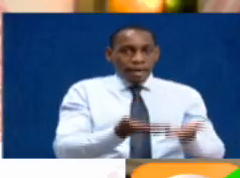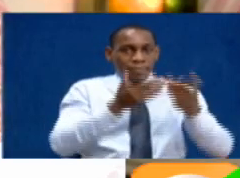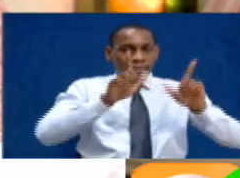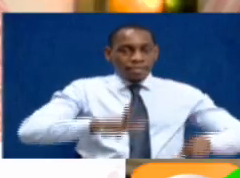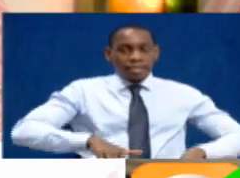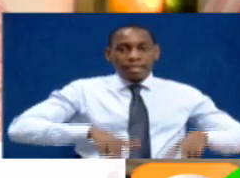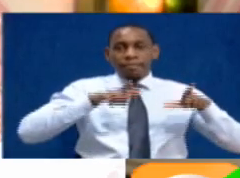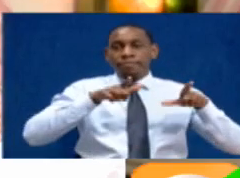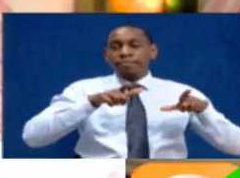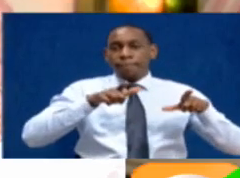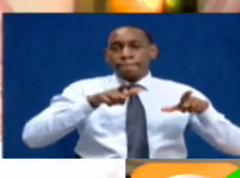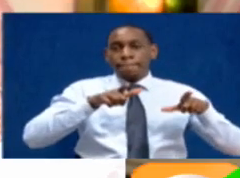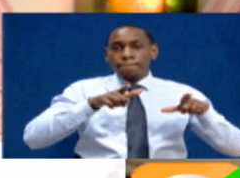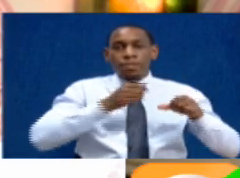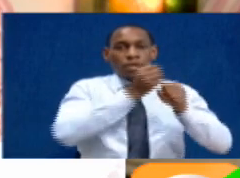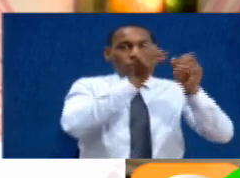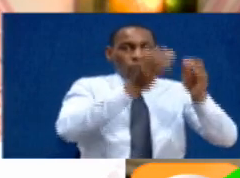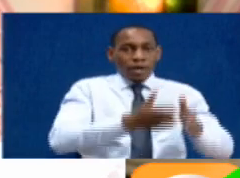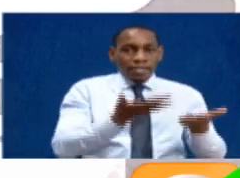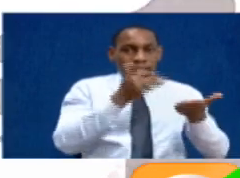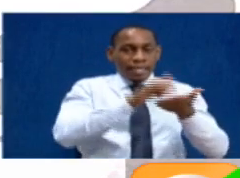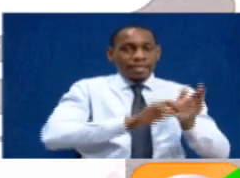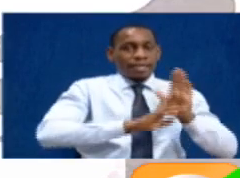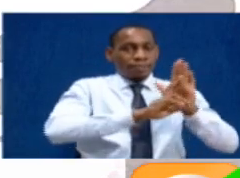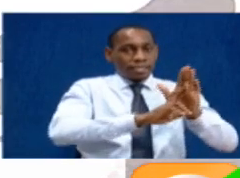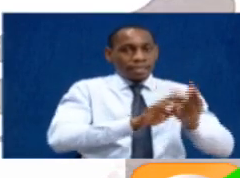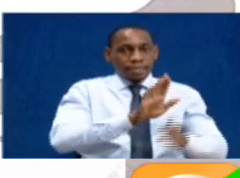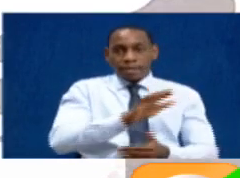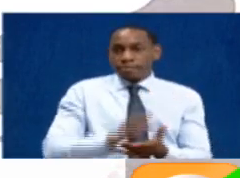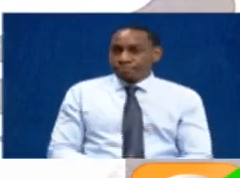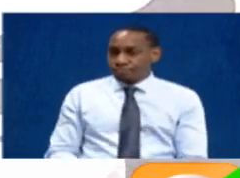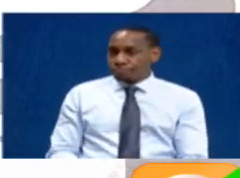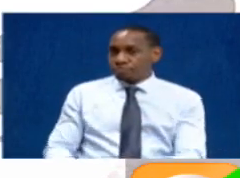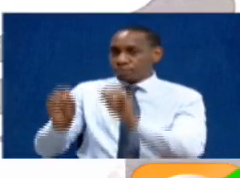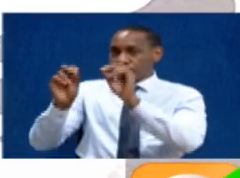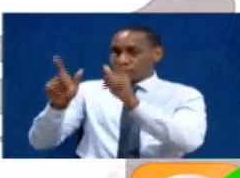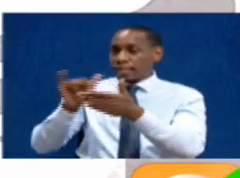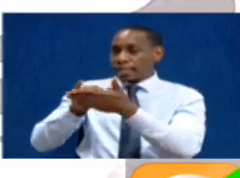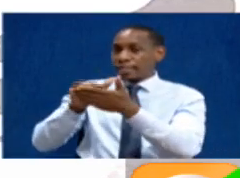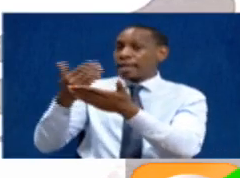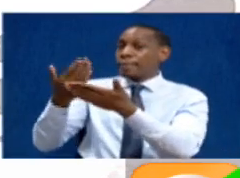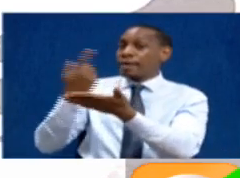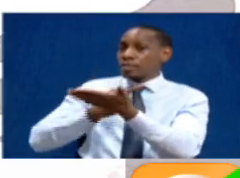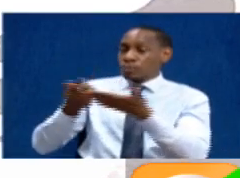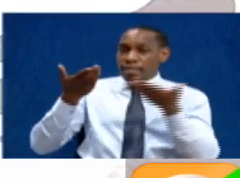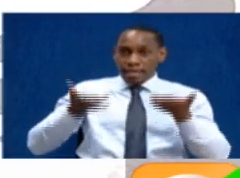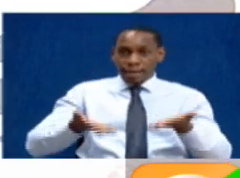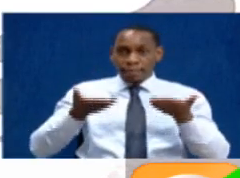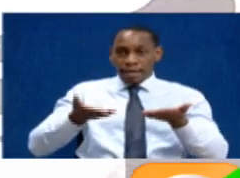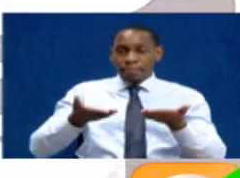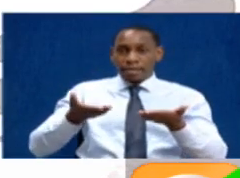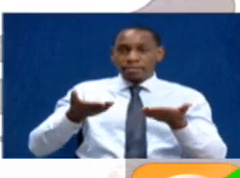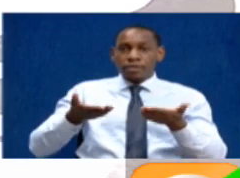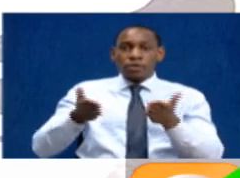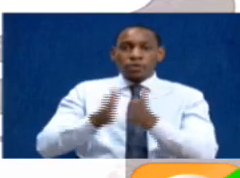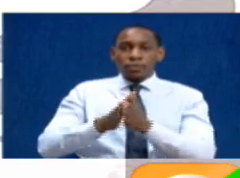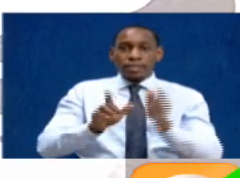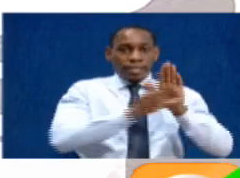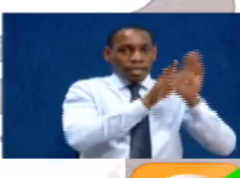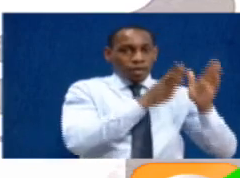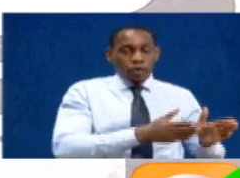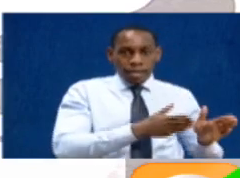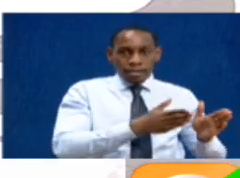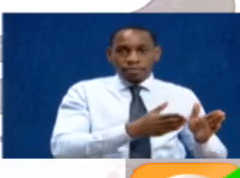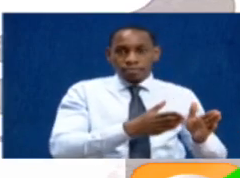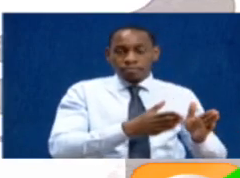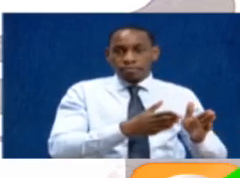of the workers he represents? All right, that was last week right here on the bench with the Grand Mullah,